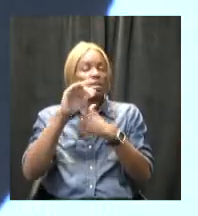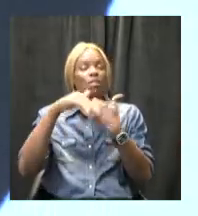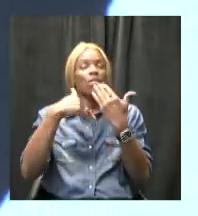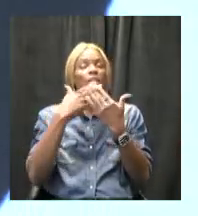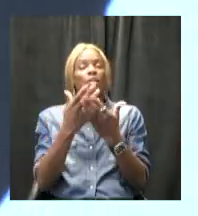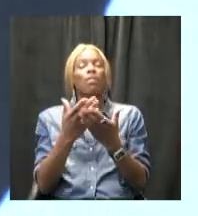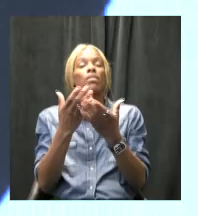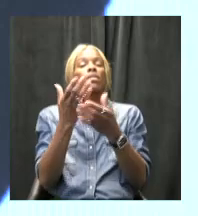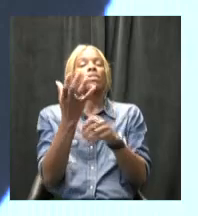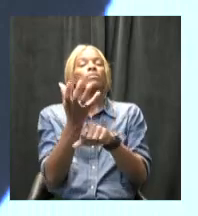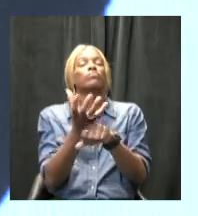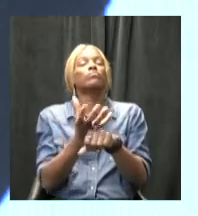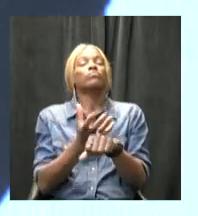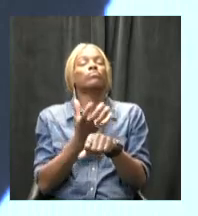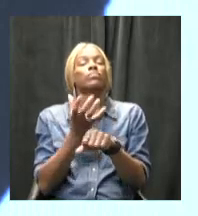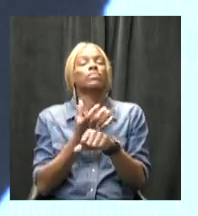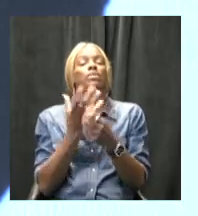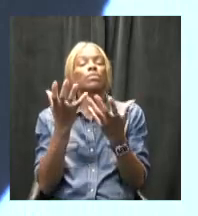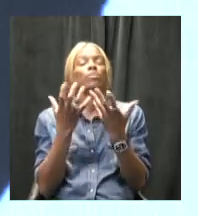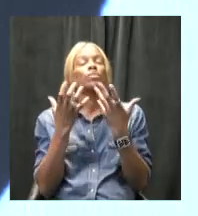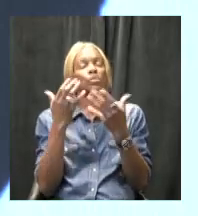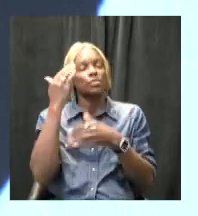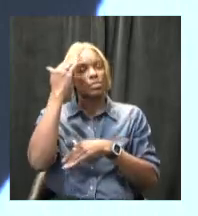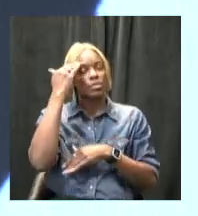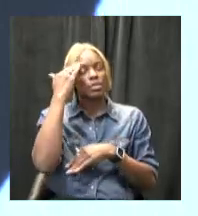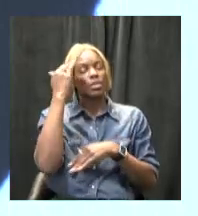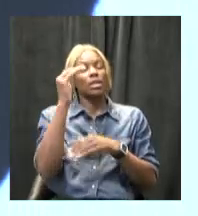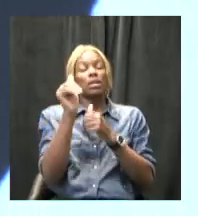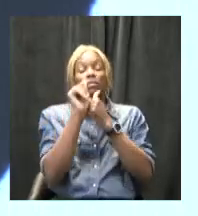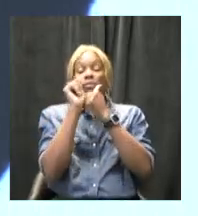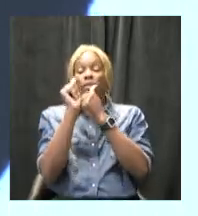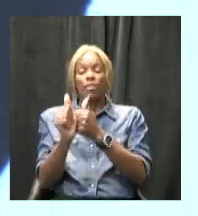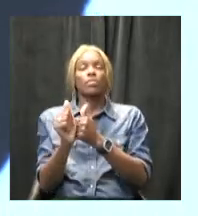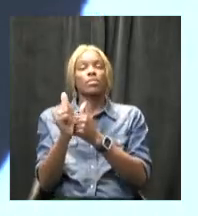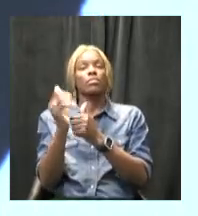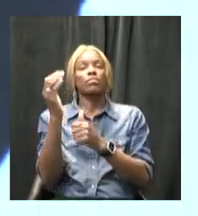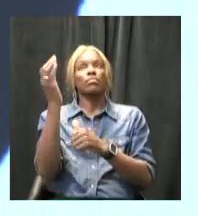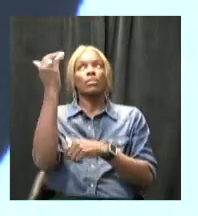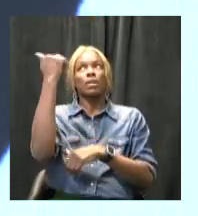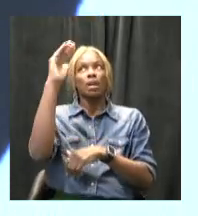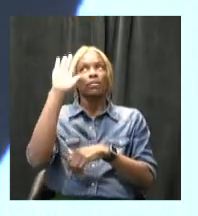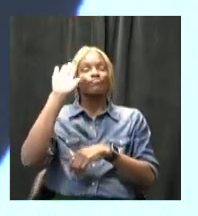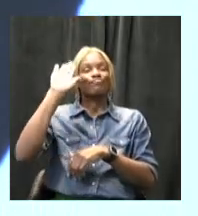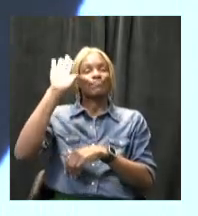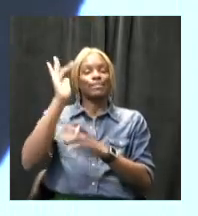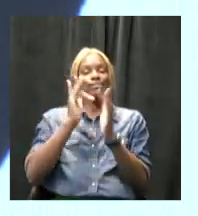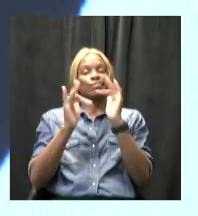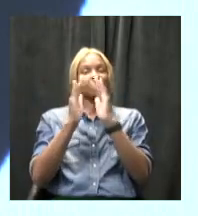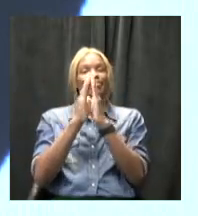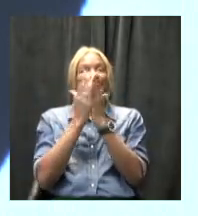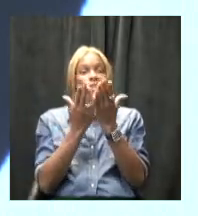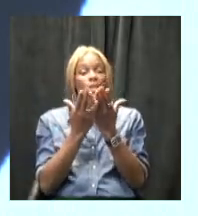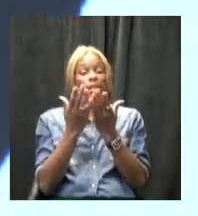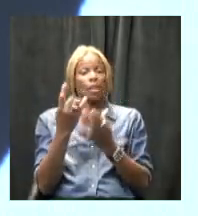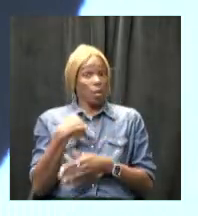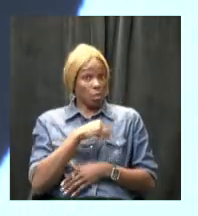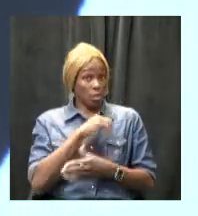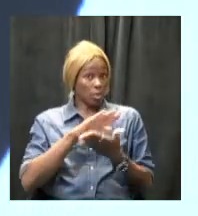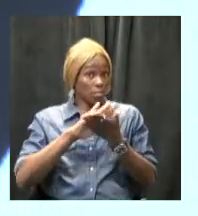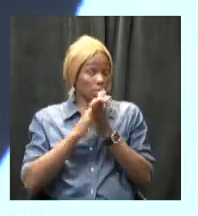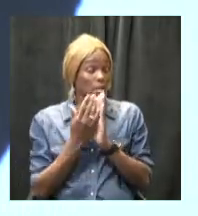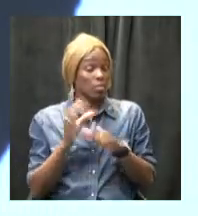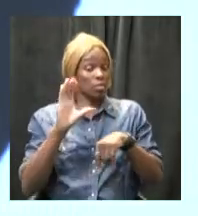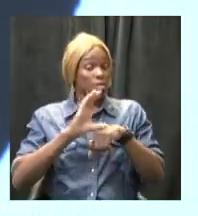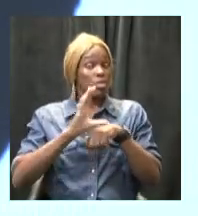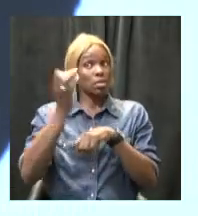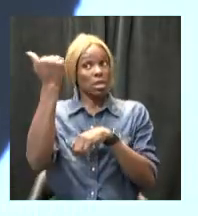to know and follow and trust the Word of God in their life. If we're ever going to be the church God has called us